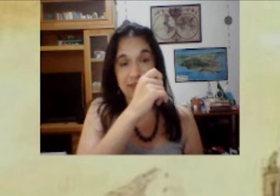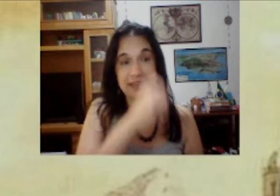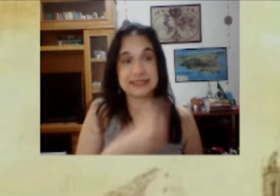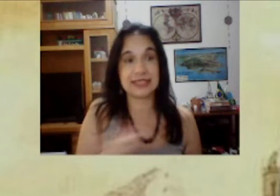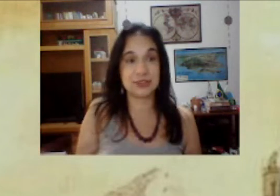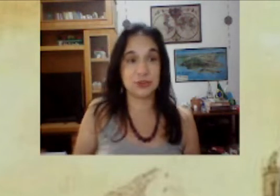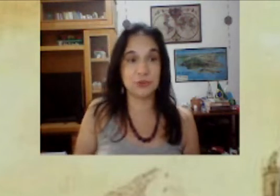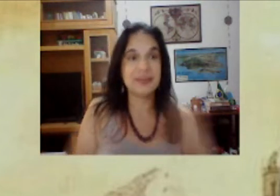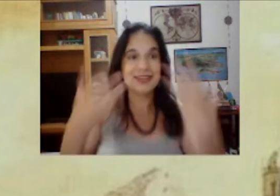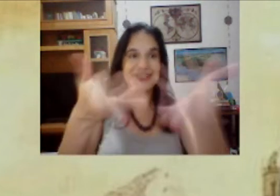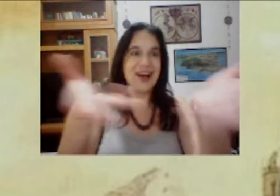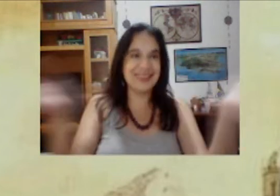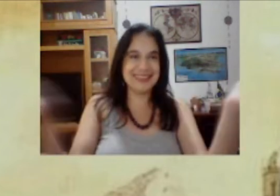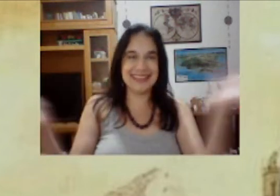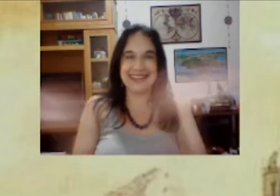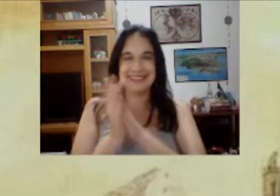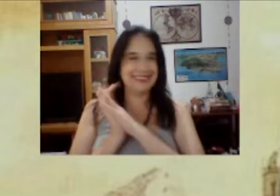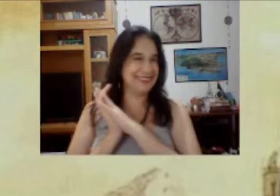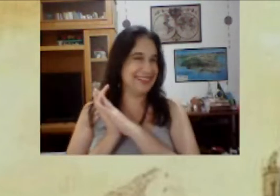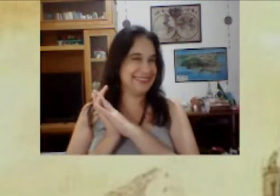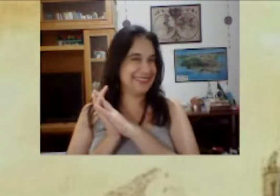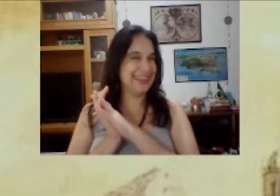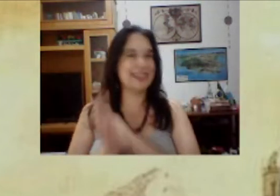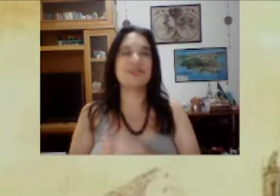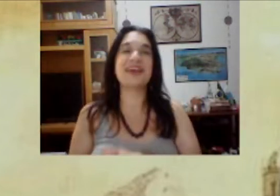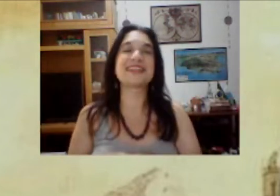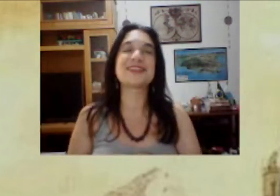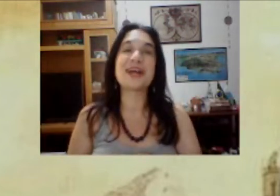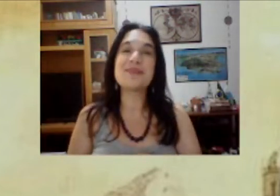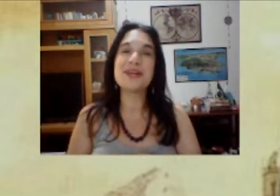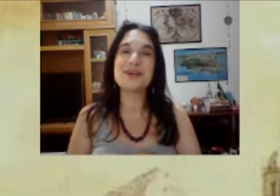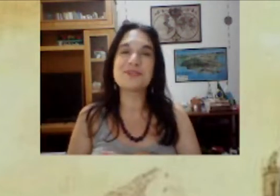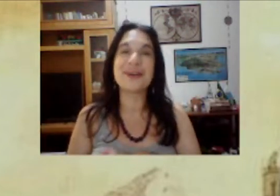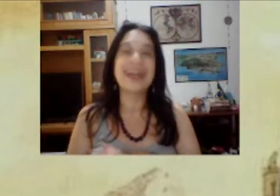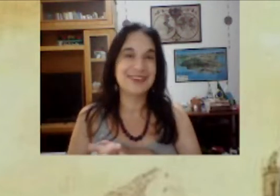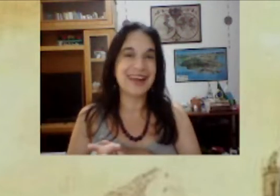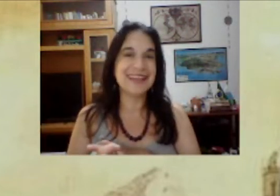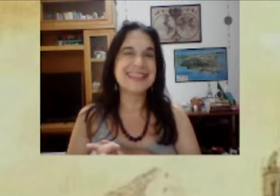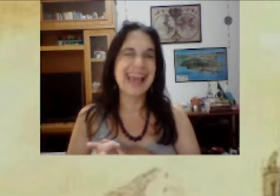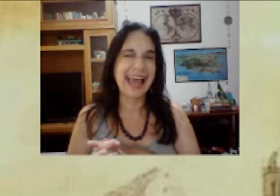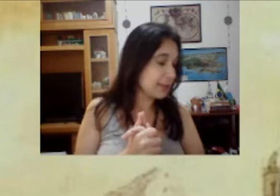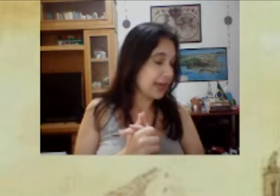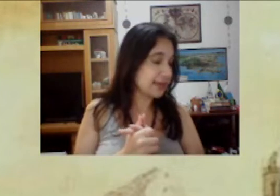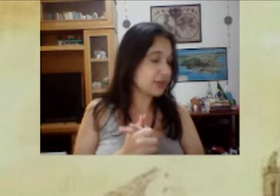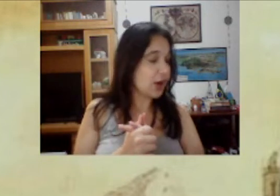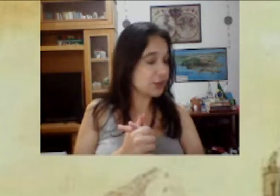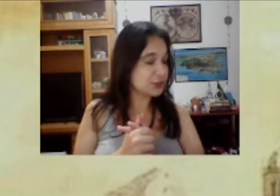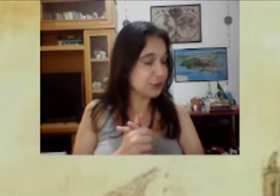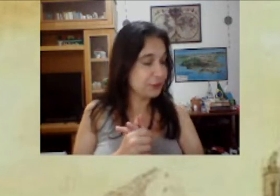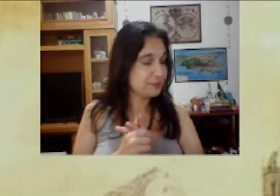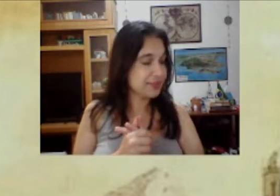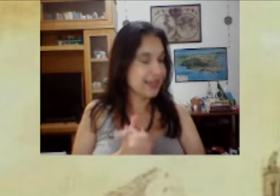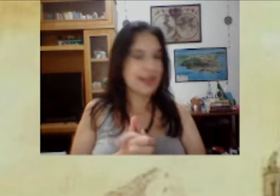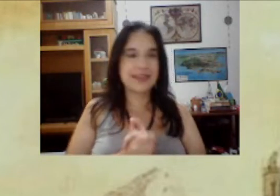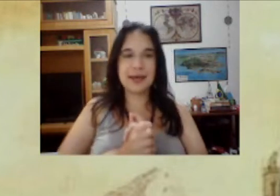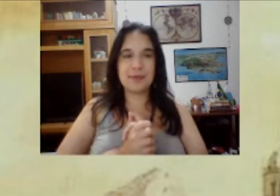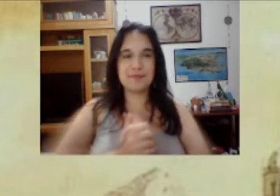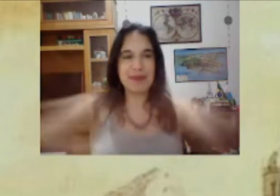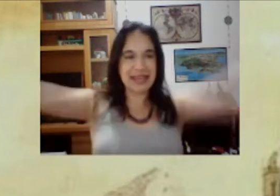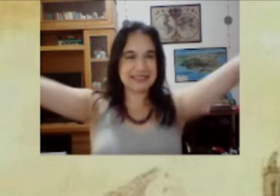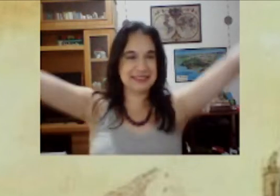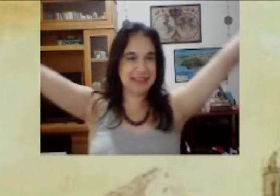you have access to drawings like this one. And in fact, this is what I'm here for, right? And also,